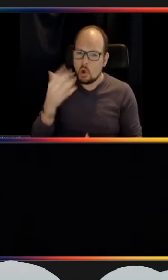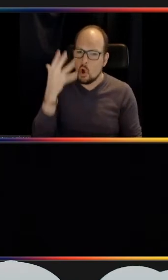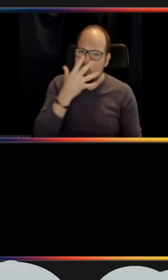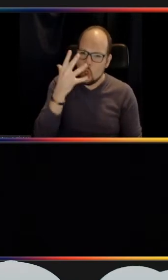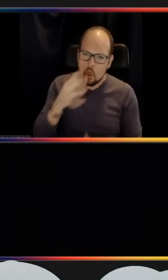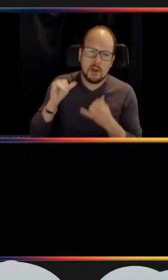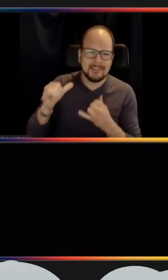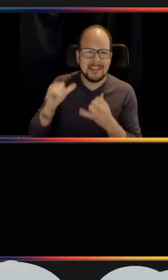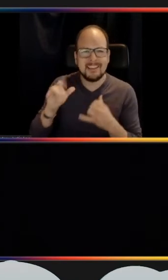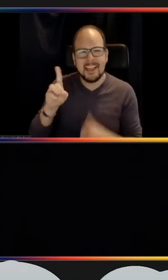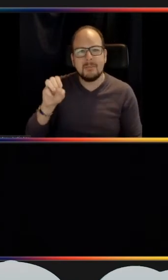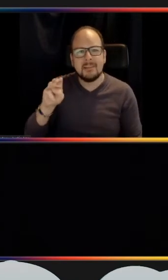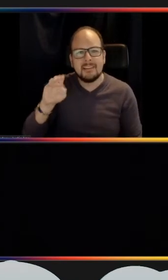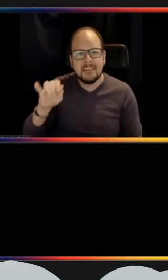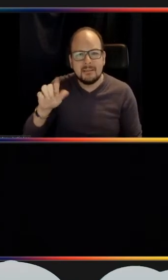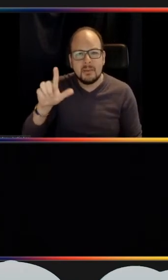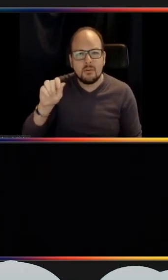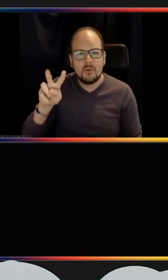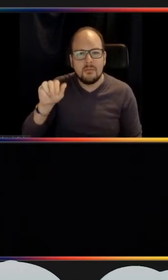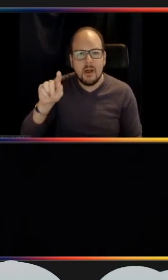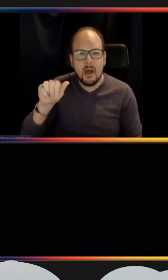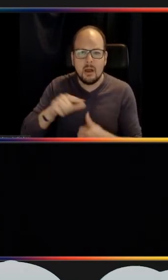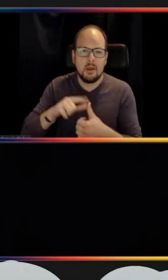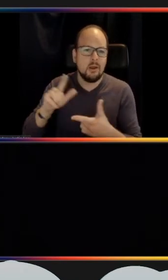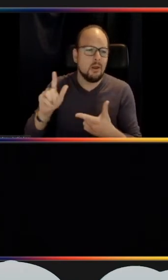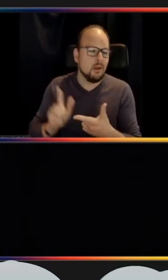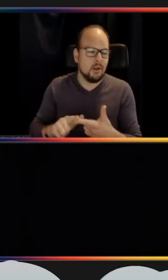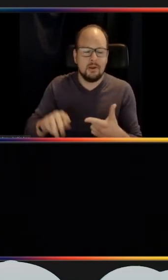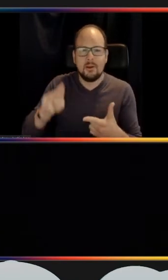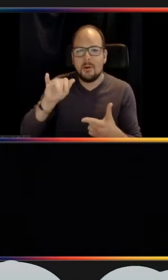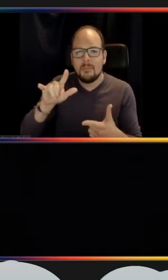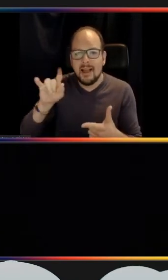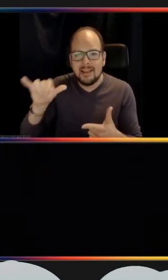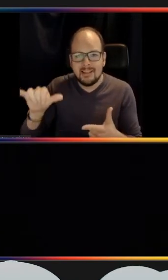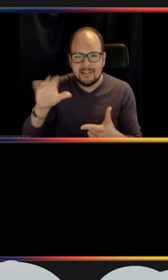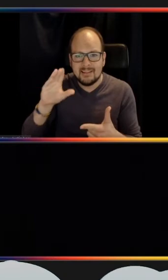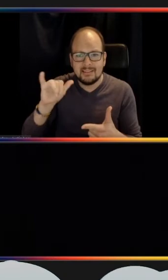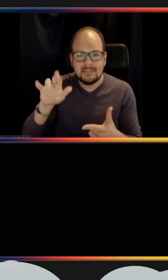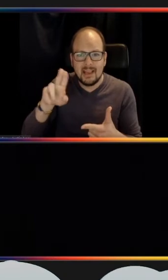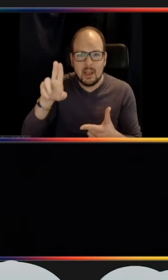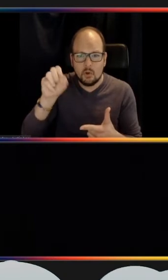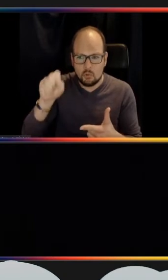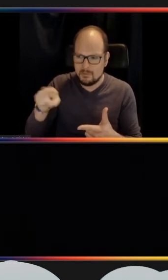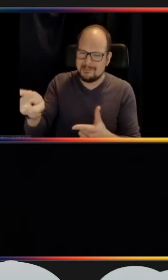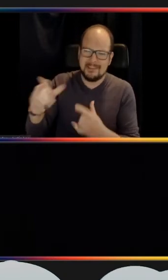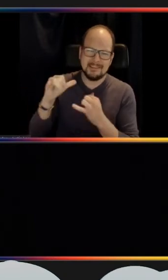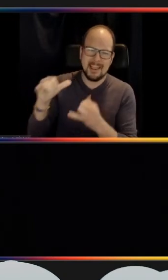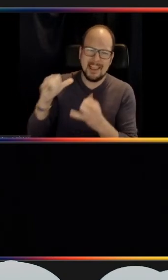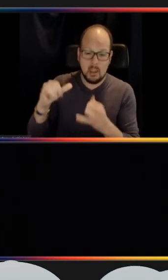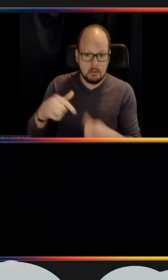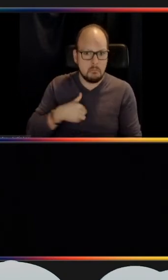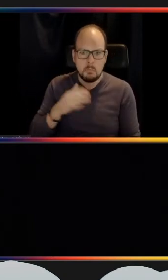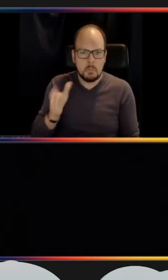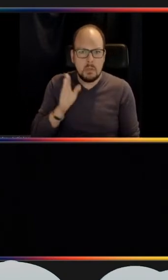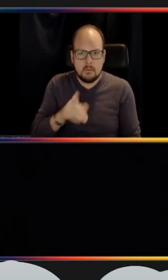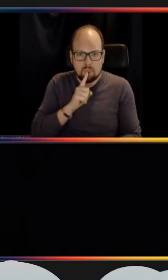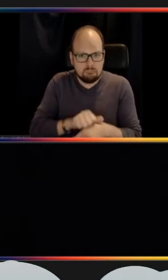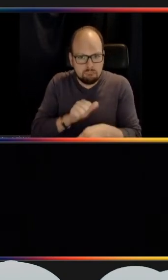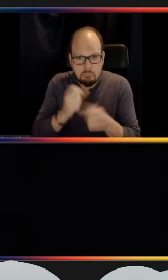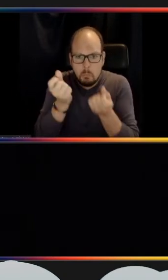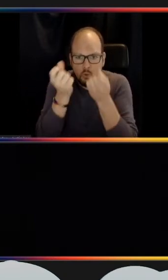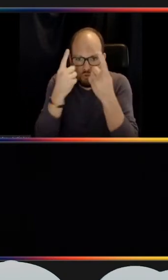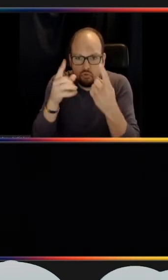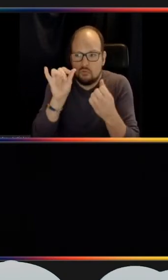Lovato. They all felt similar to me. So I never really understood the concept of representation